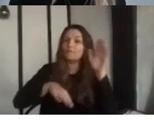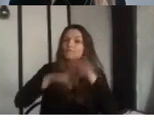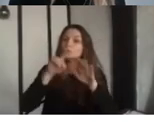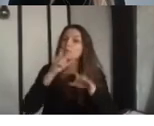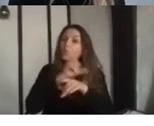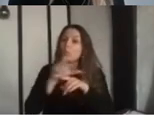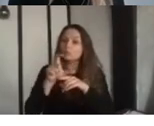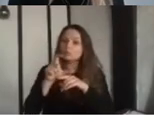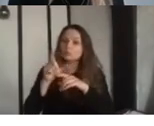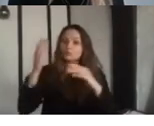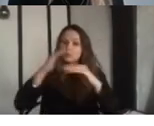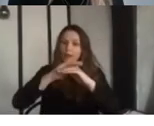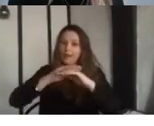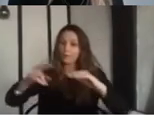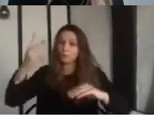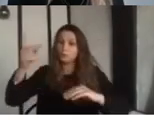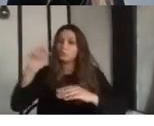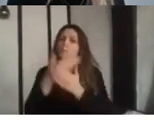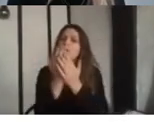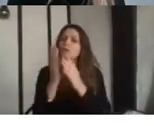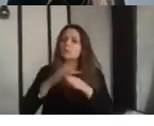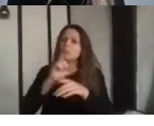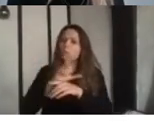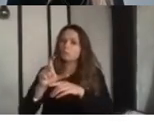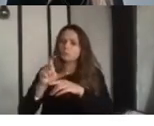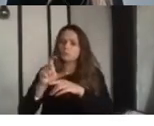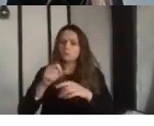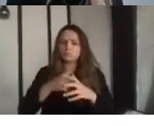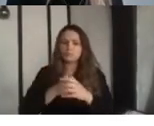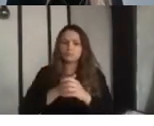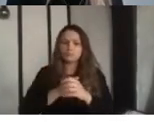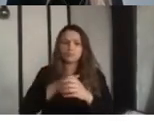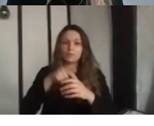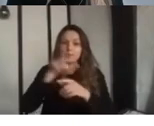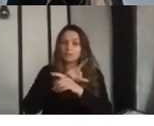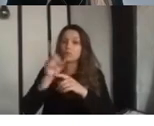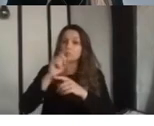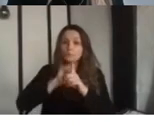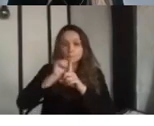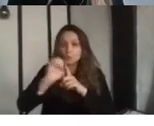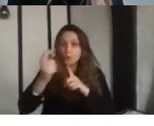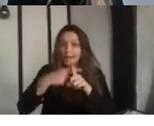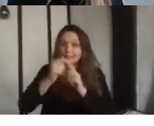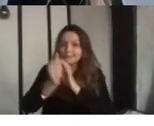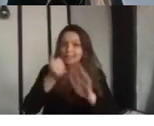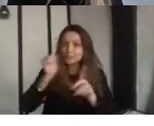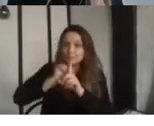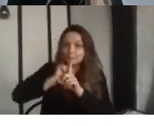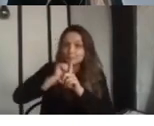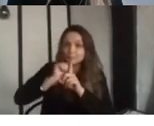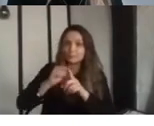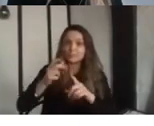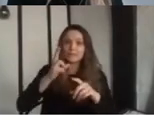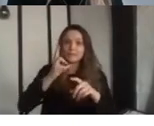and level two as a part-time course. In this course, you can improve your English skills in reading, writing, speaking,